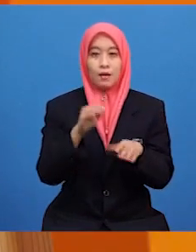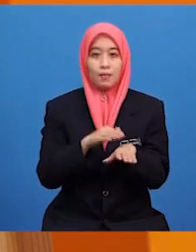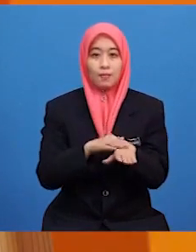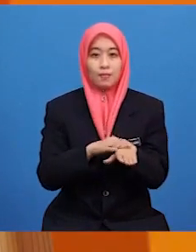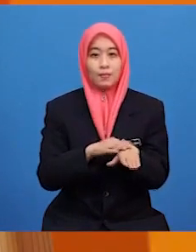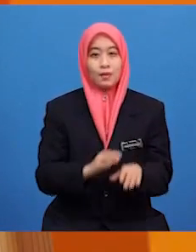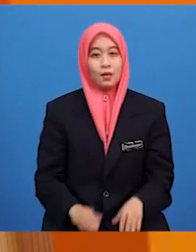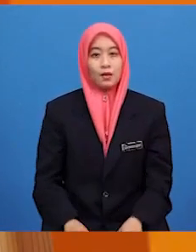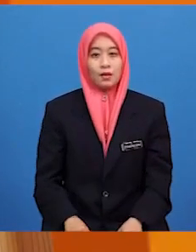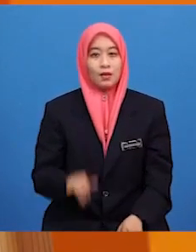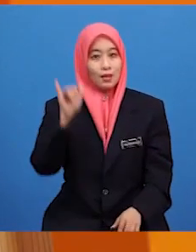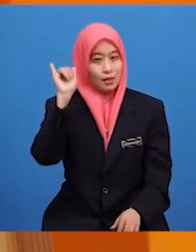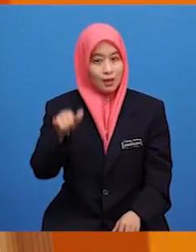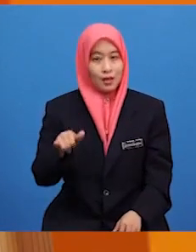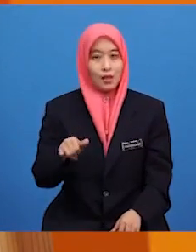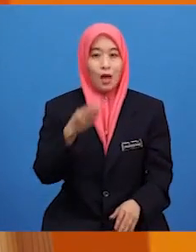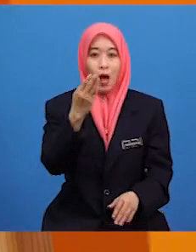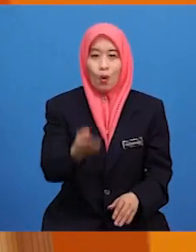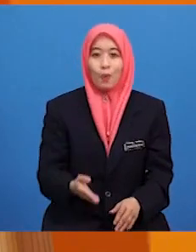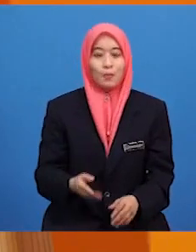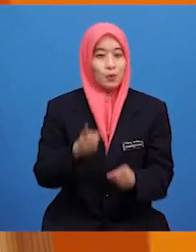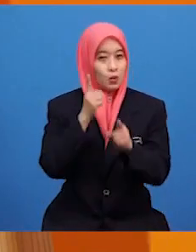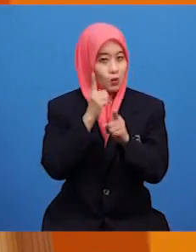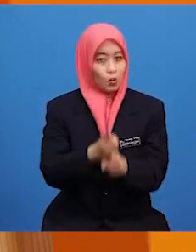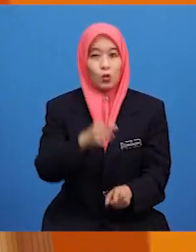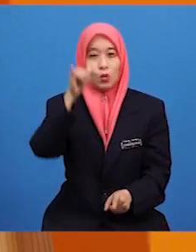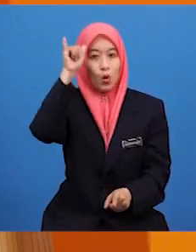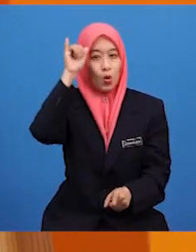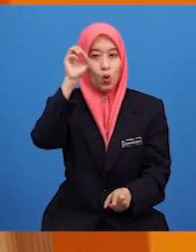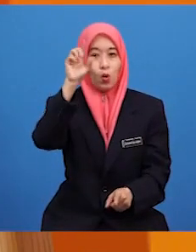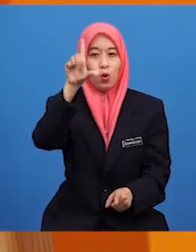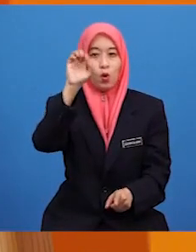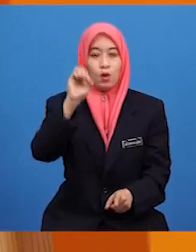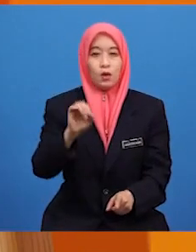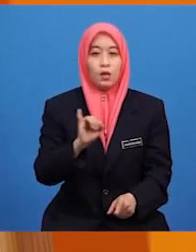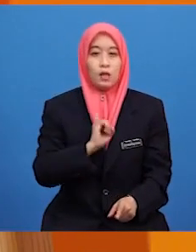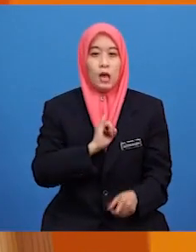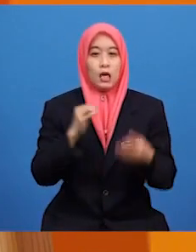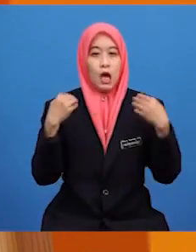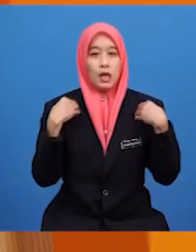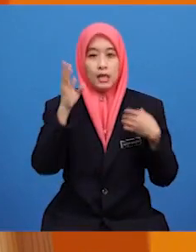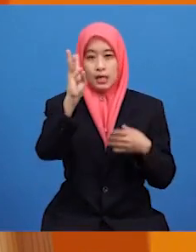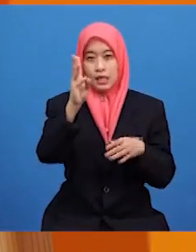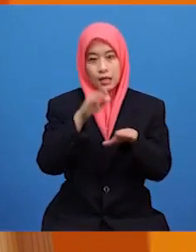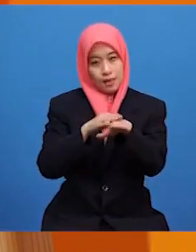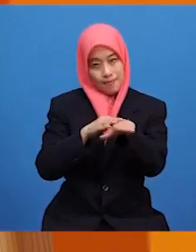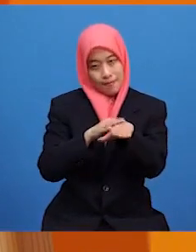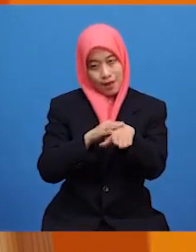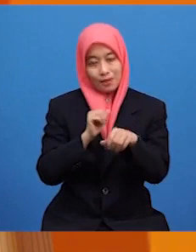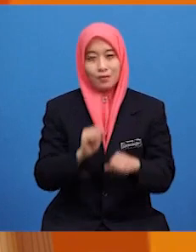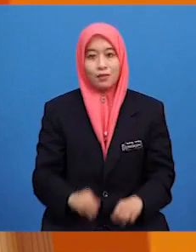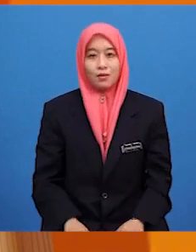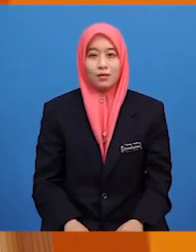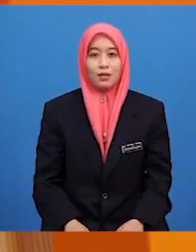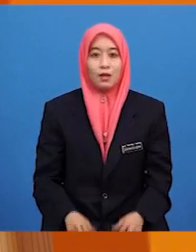Yes, you are absolutely right, Yola. I have 6 pets.